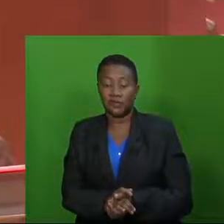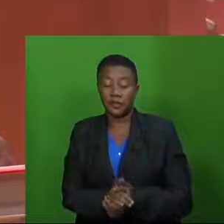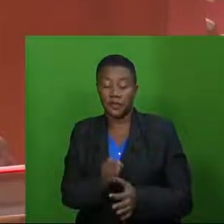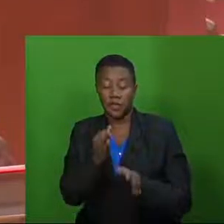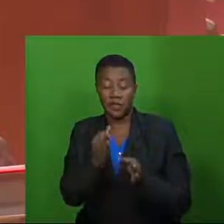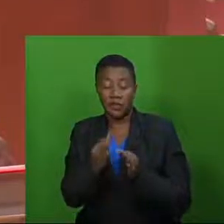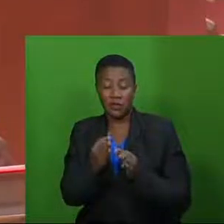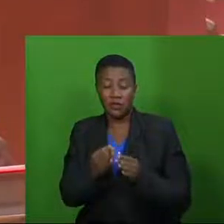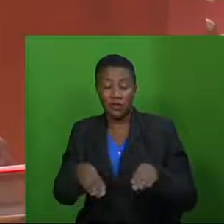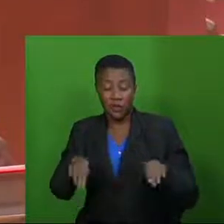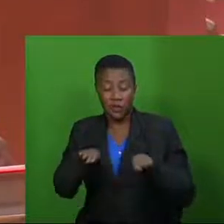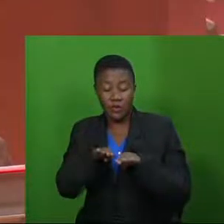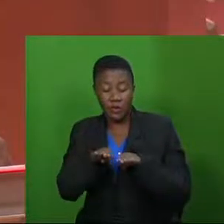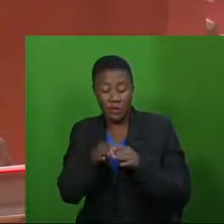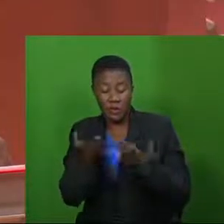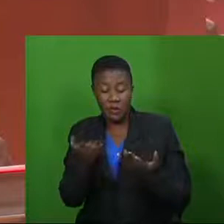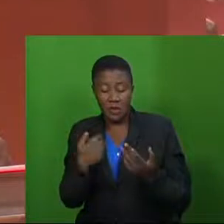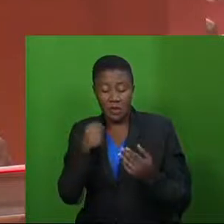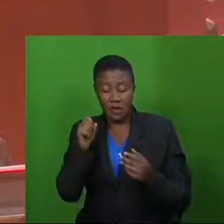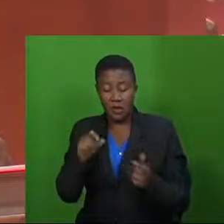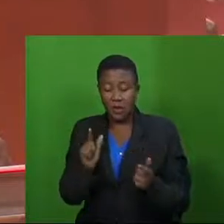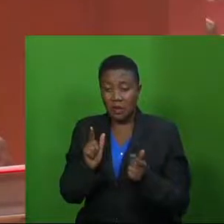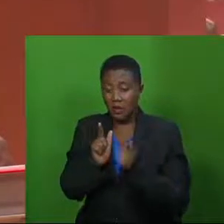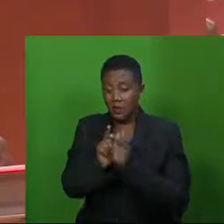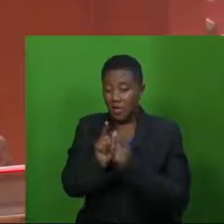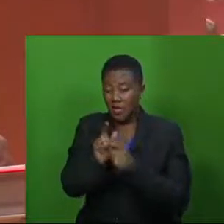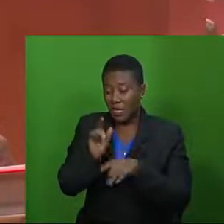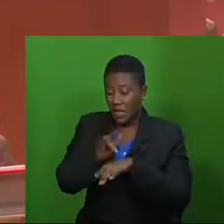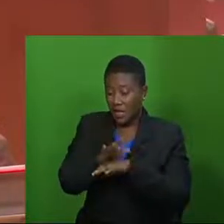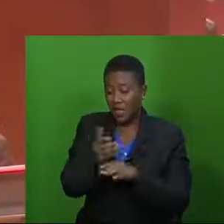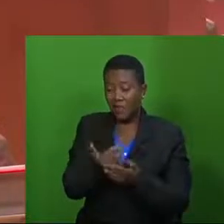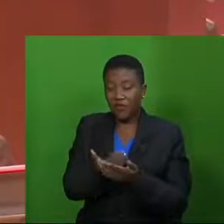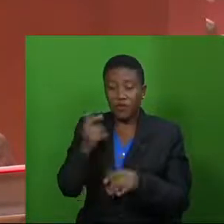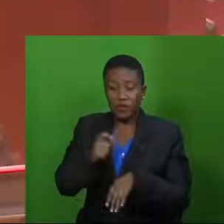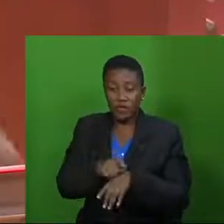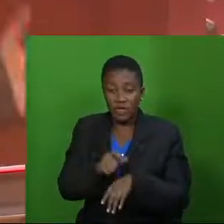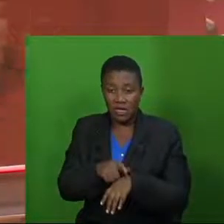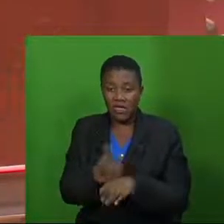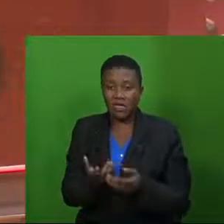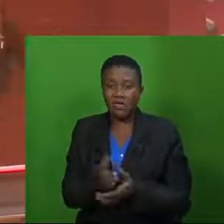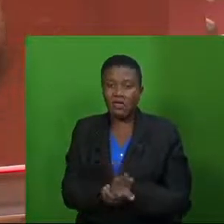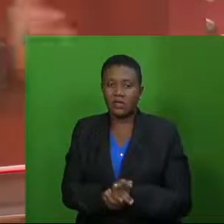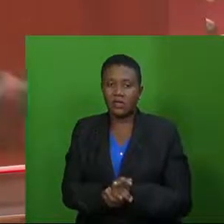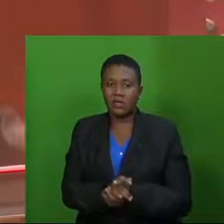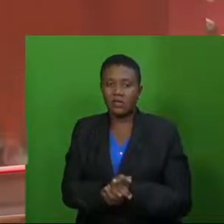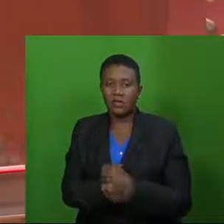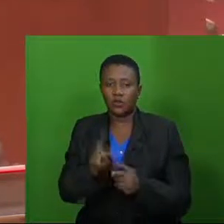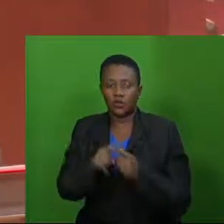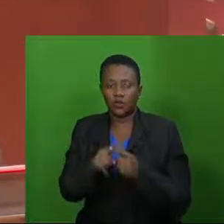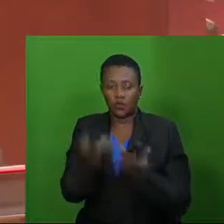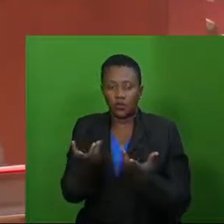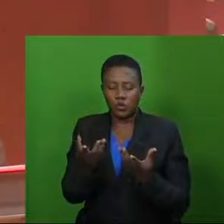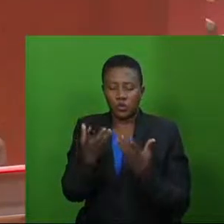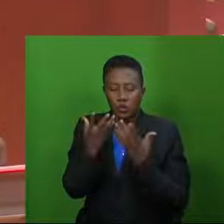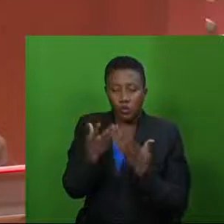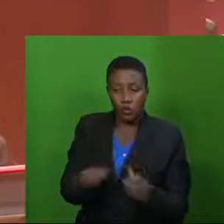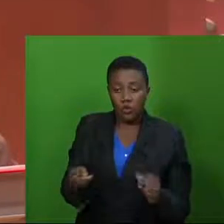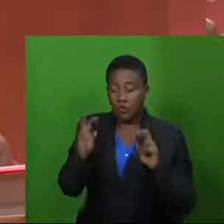if we have to meet a bit ahead of time, so we exhaust the issues, we'll do that.